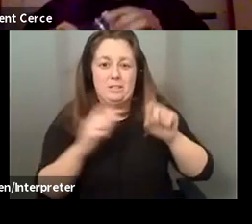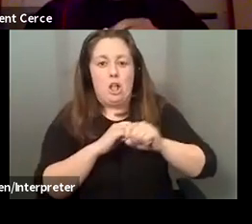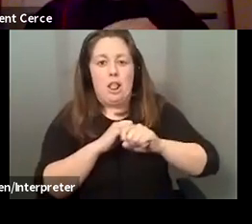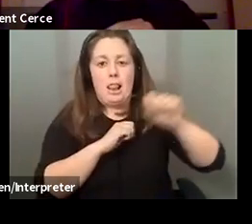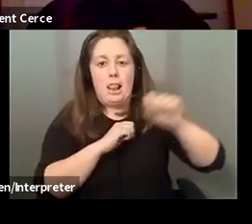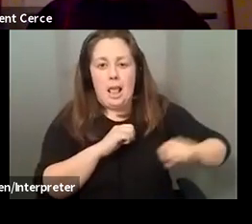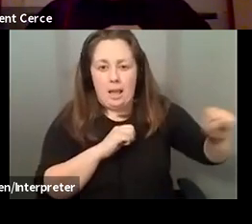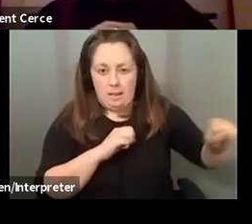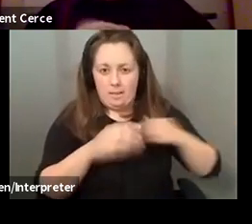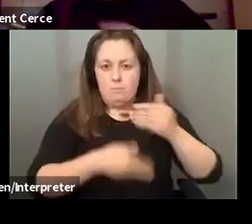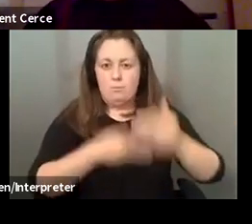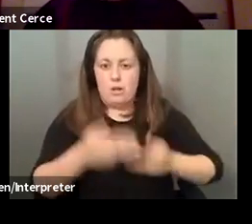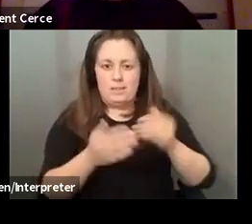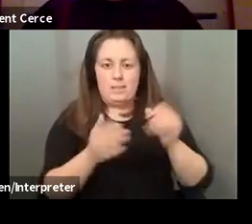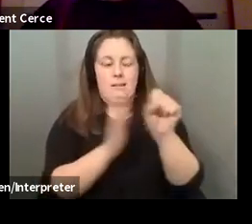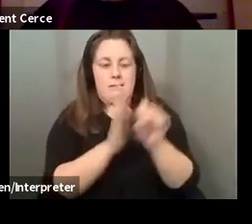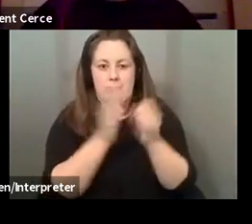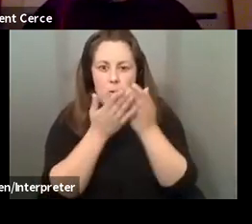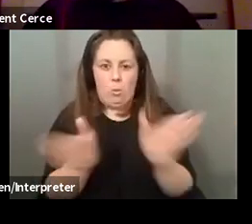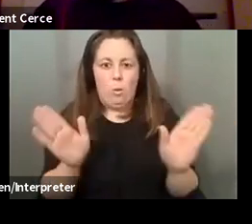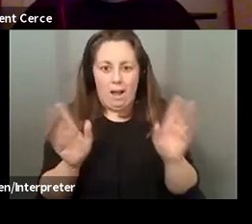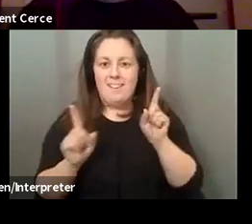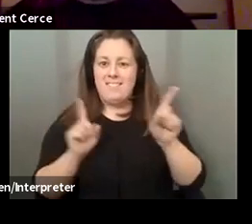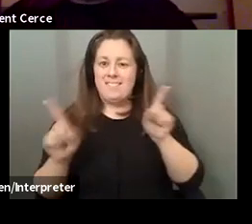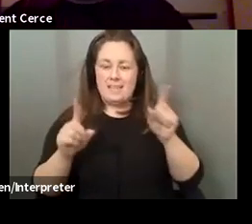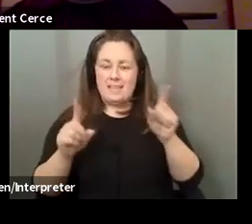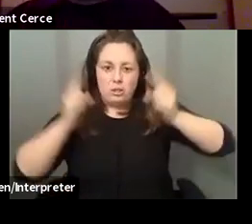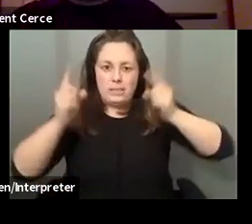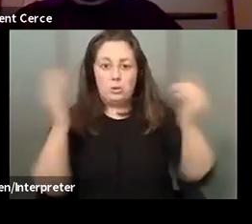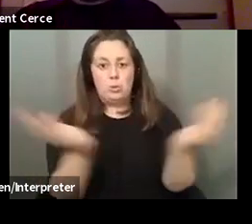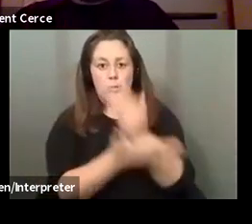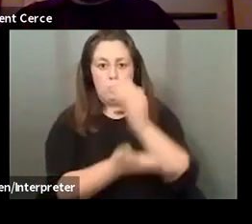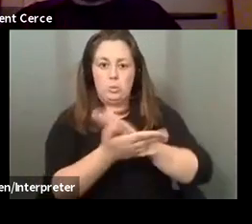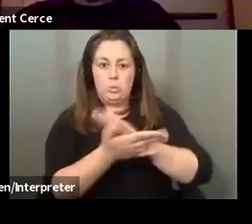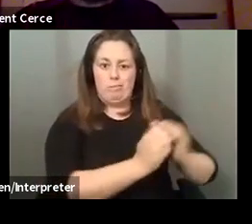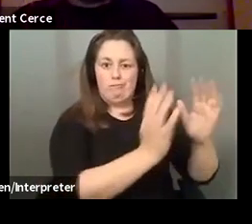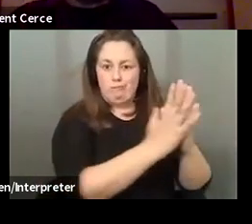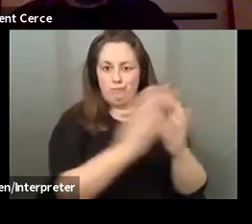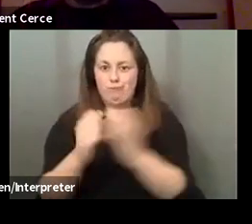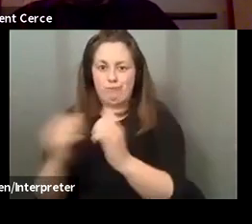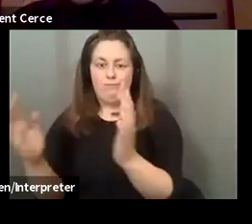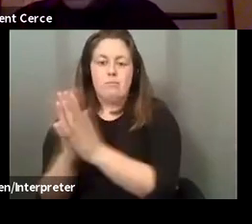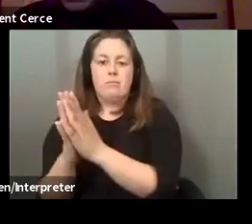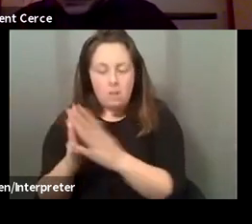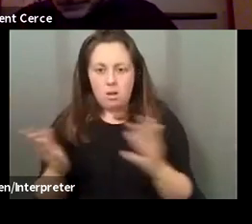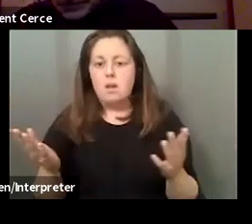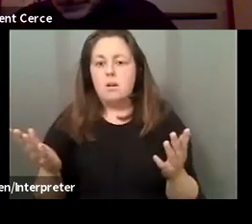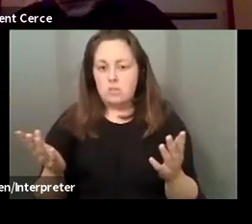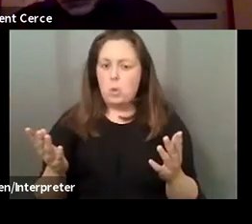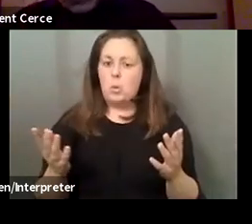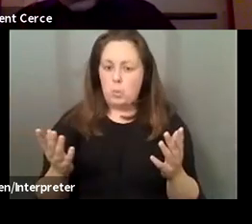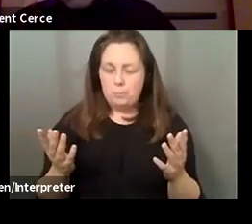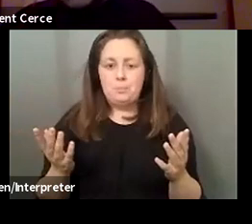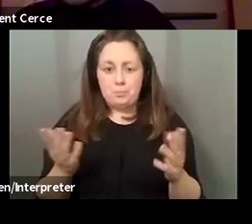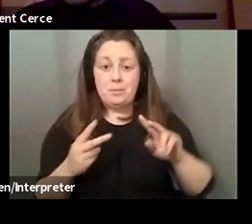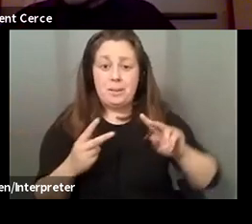statewide. These are considered new schools. So within your realm of who's involved. The second